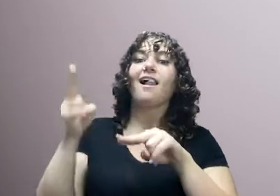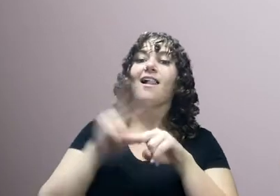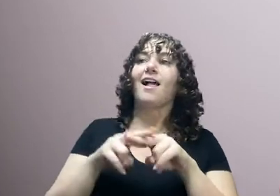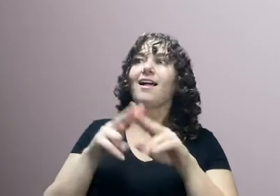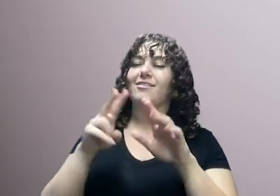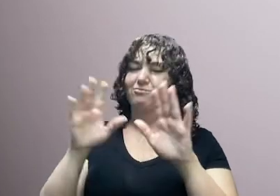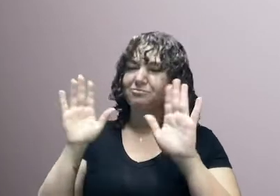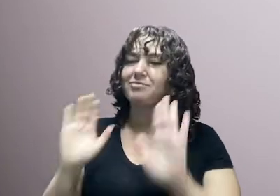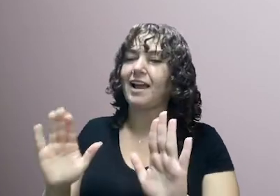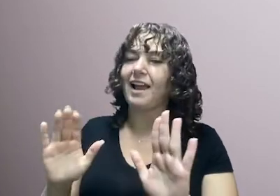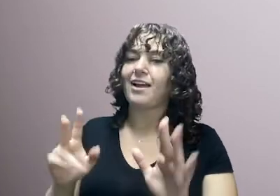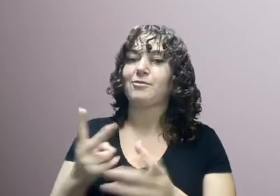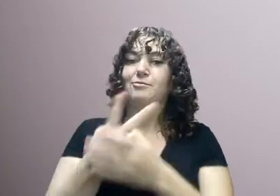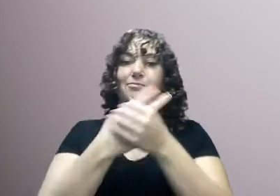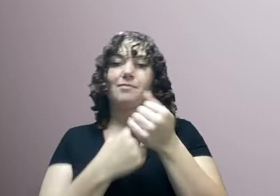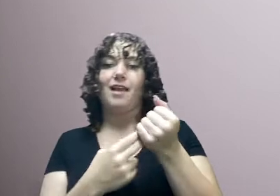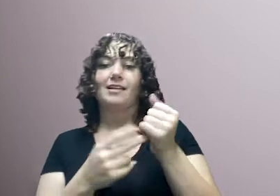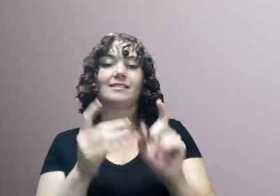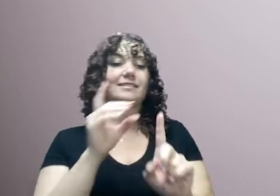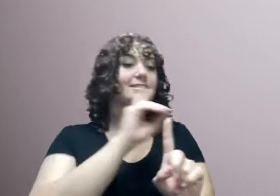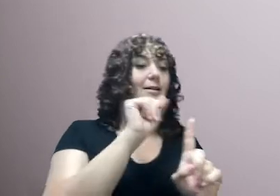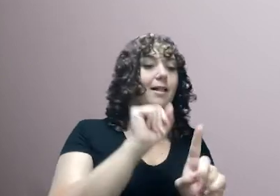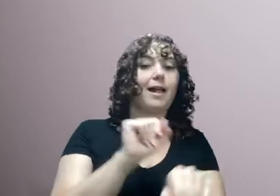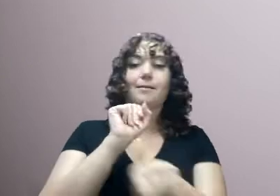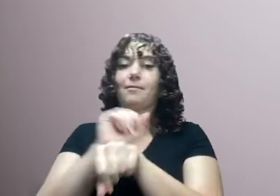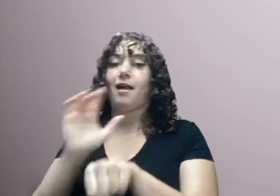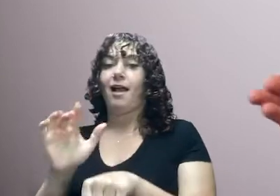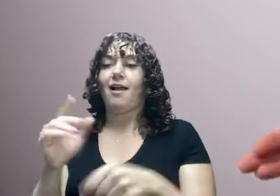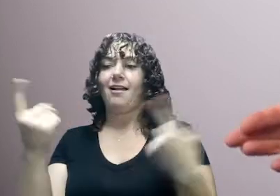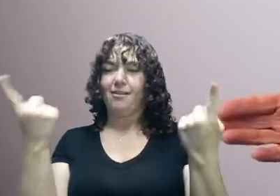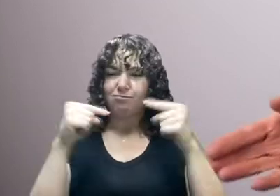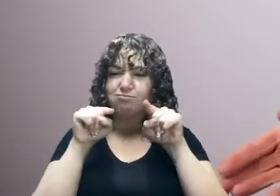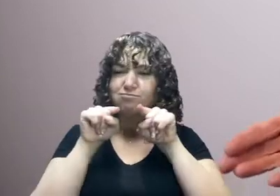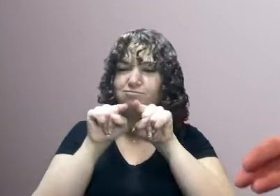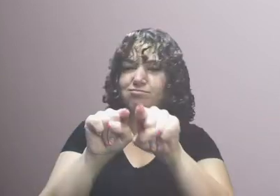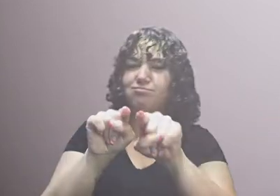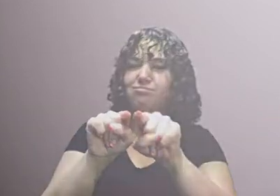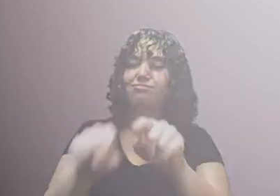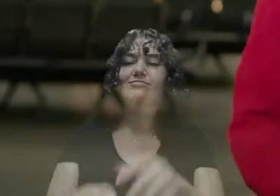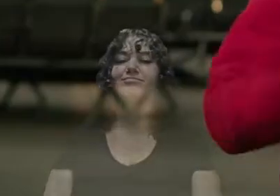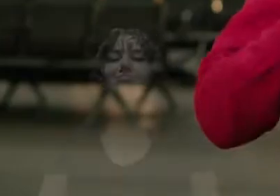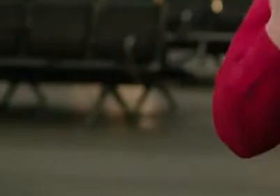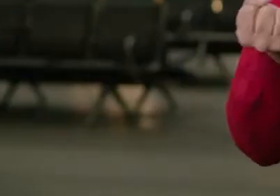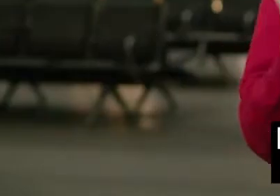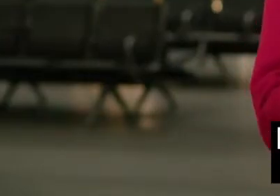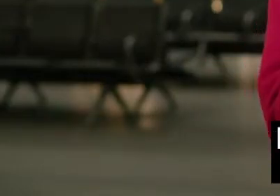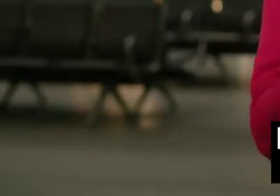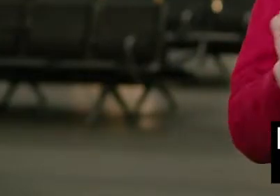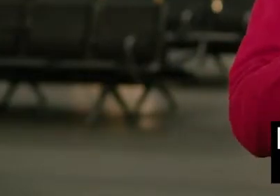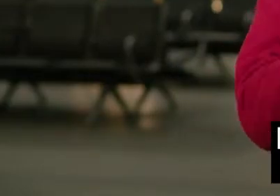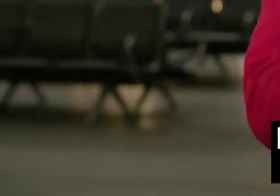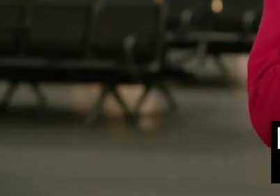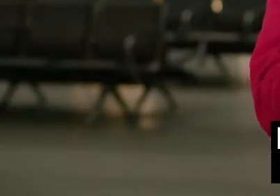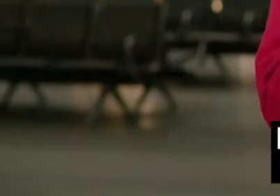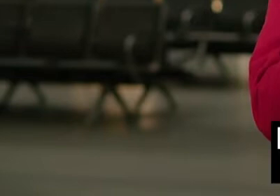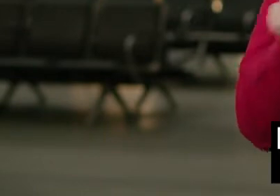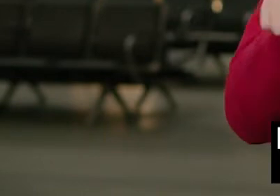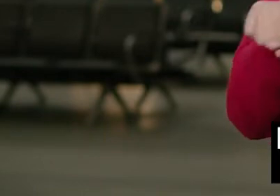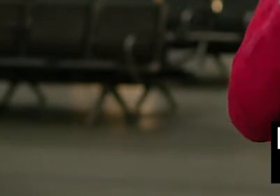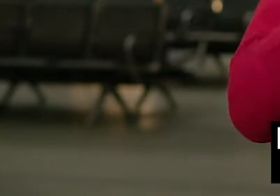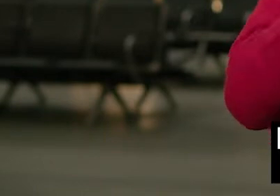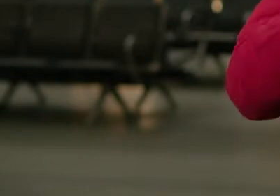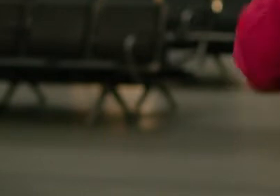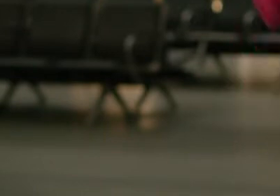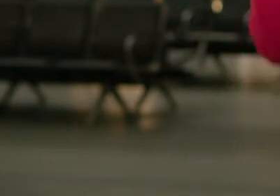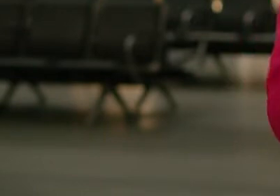the gains are great, both for the person who has a disability and for the employer. When it comes to workplace health and